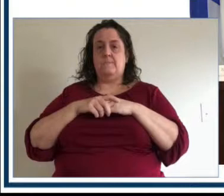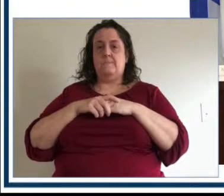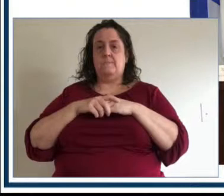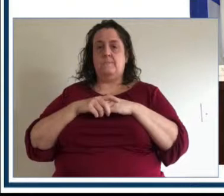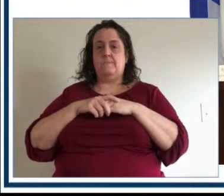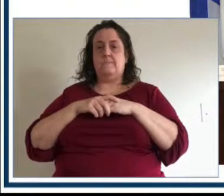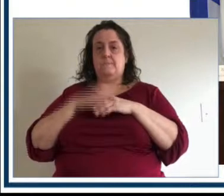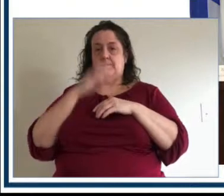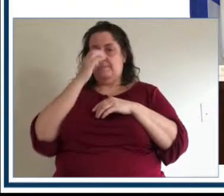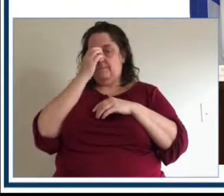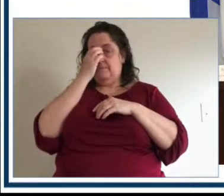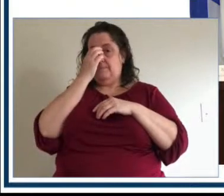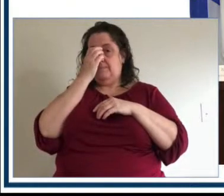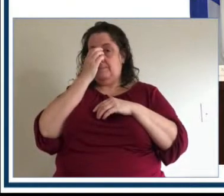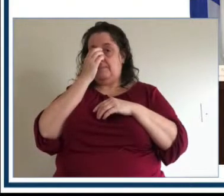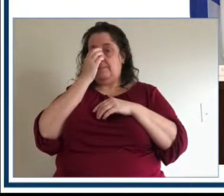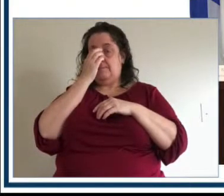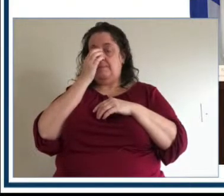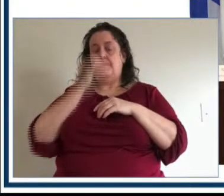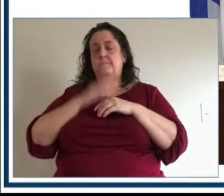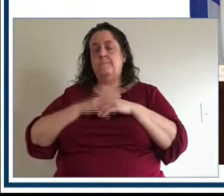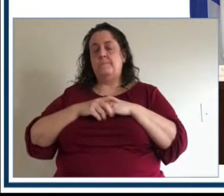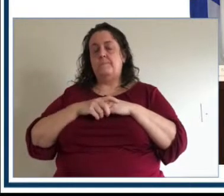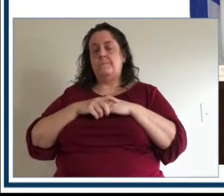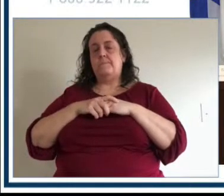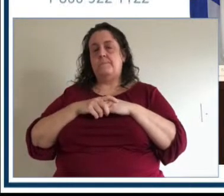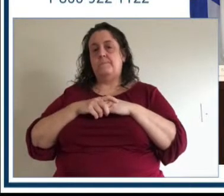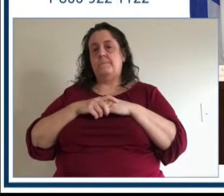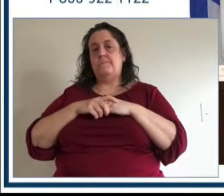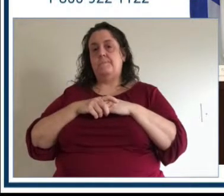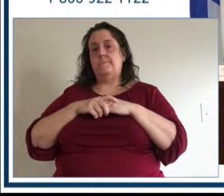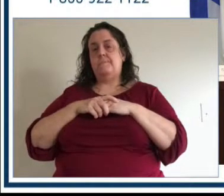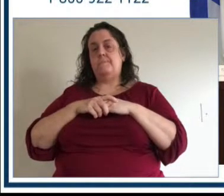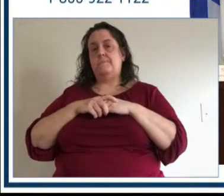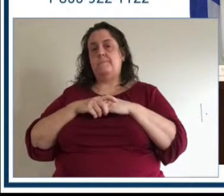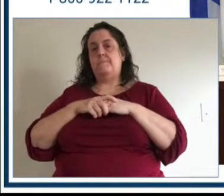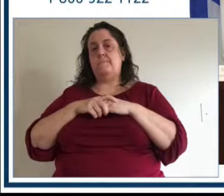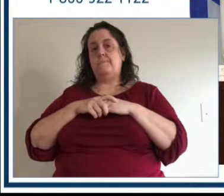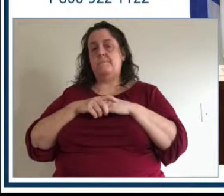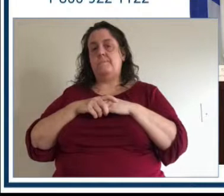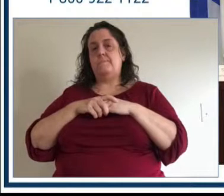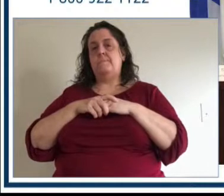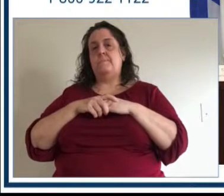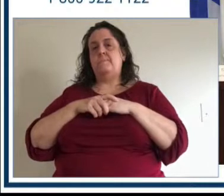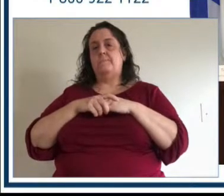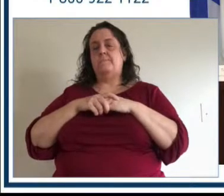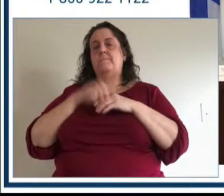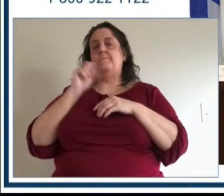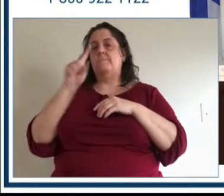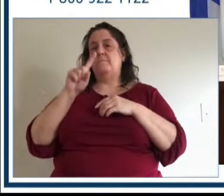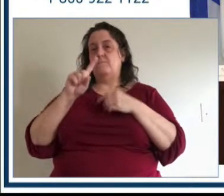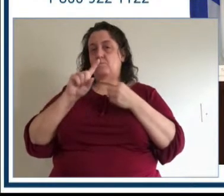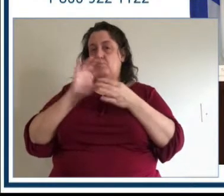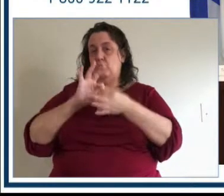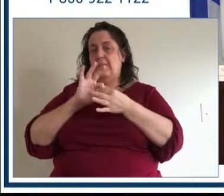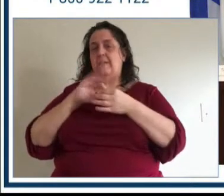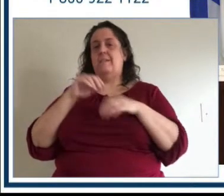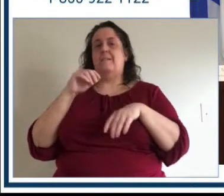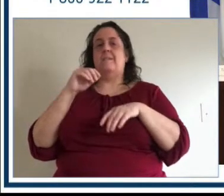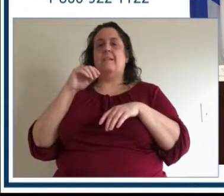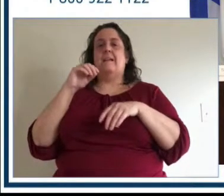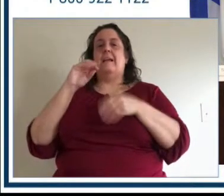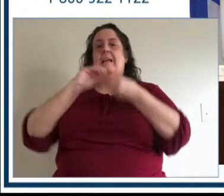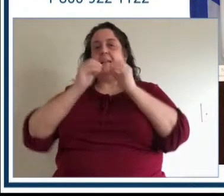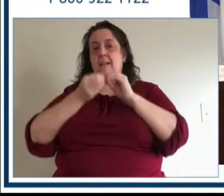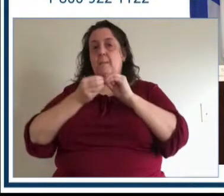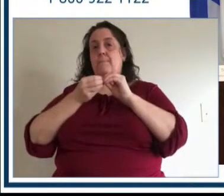reporting. I'm wondering what's different this wave compared to the third wave, when there may have been 150 daily cases that were going into